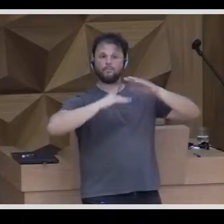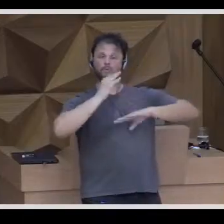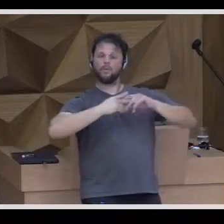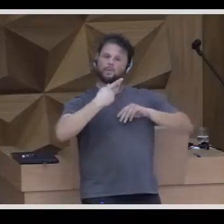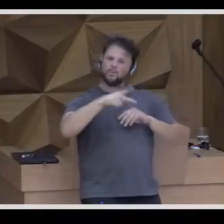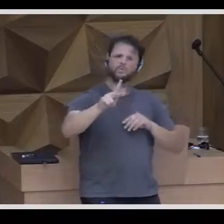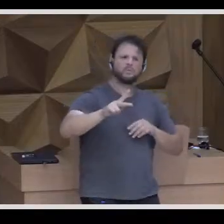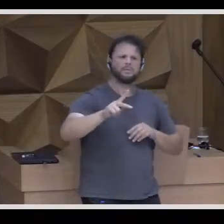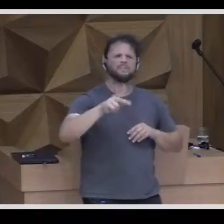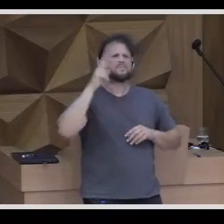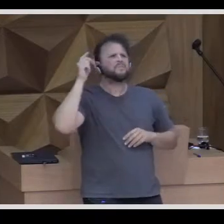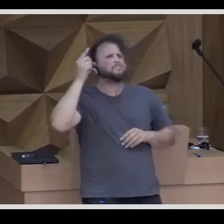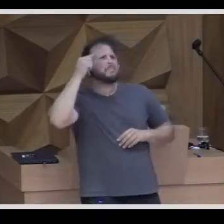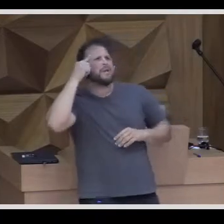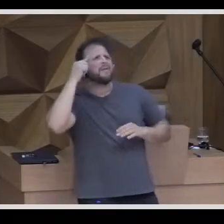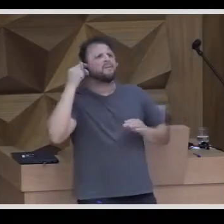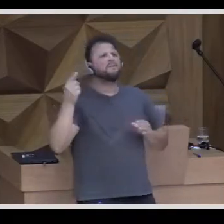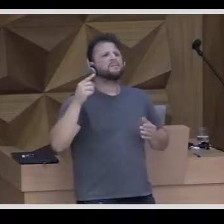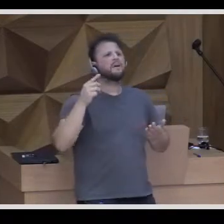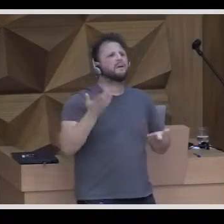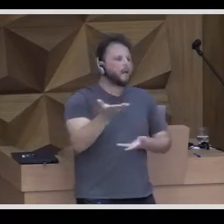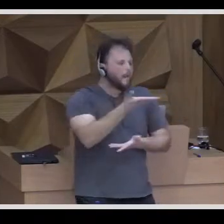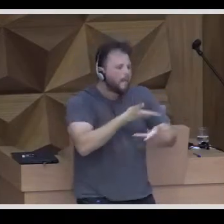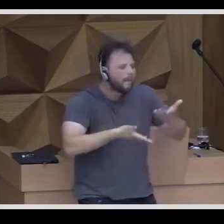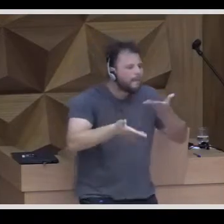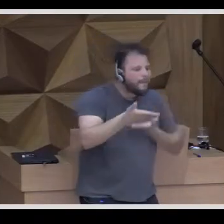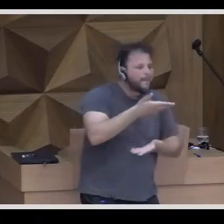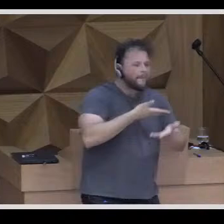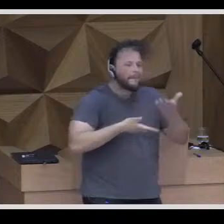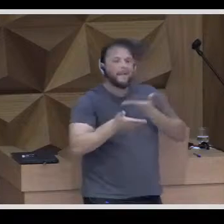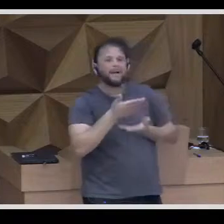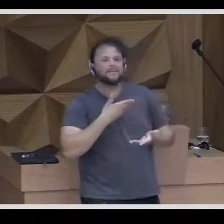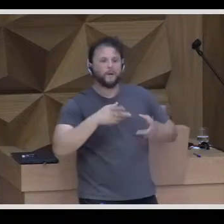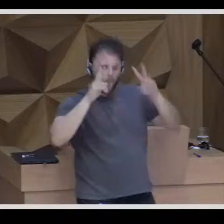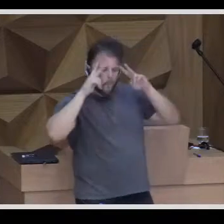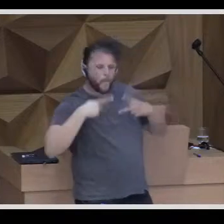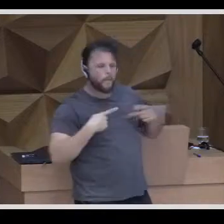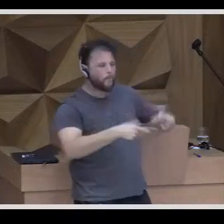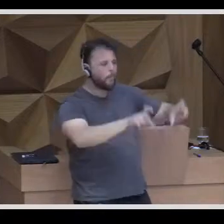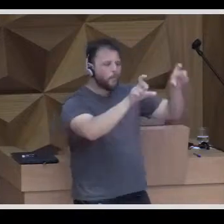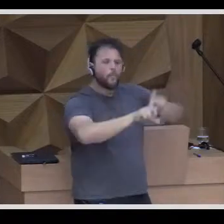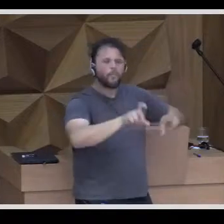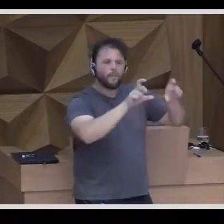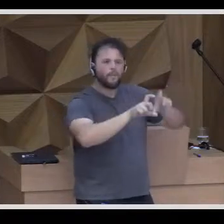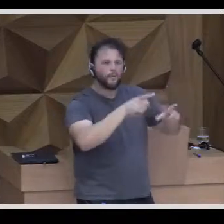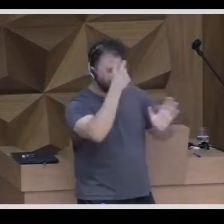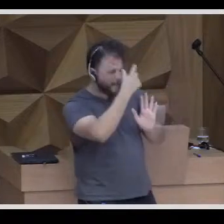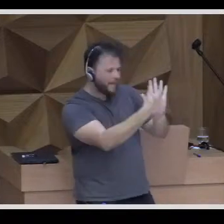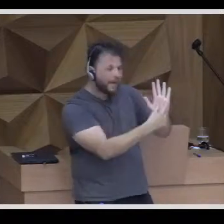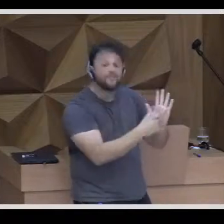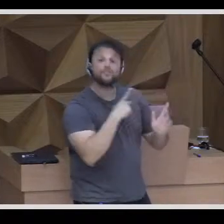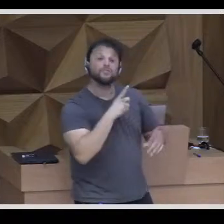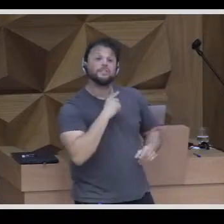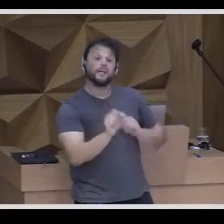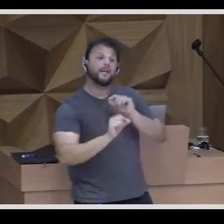know, we have this foundation and core of really amazing methods, actually,